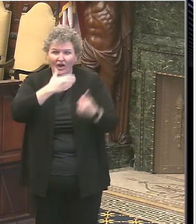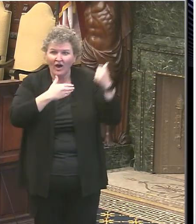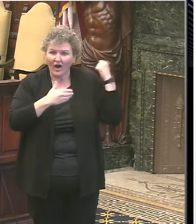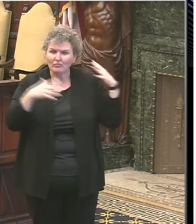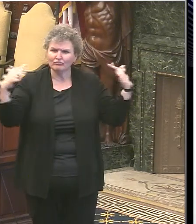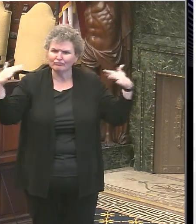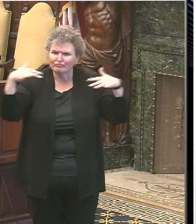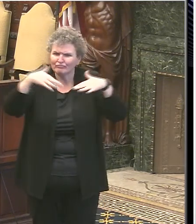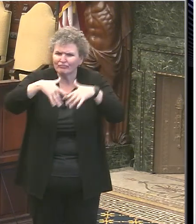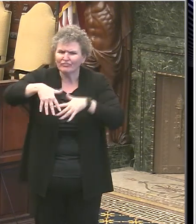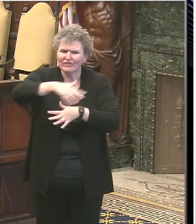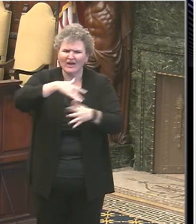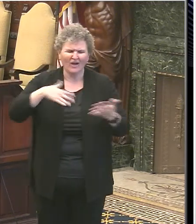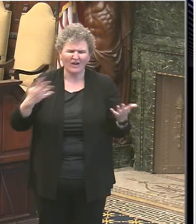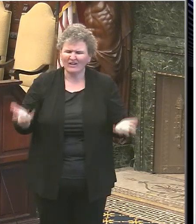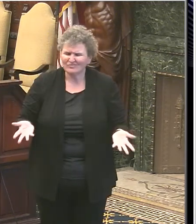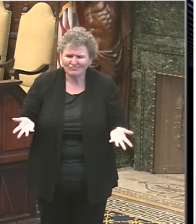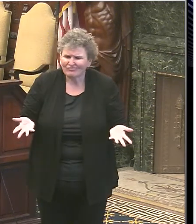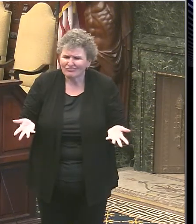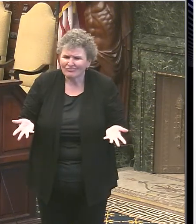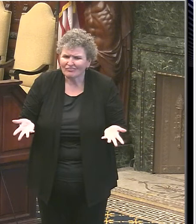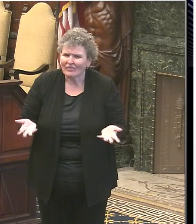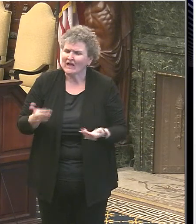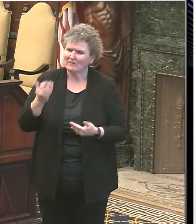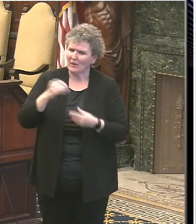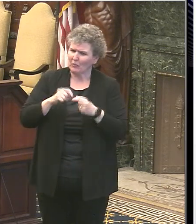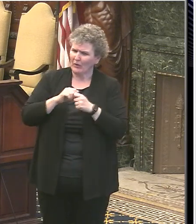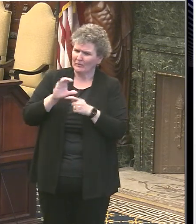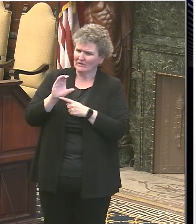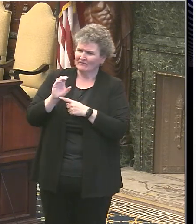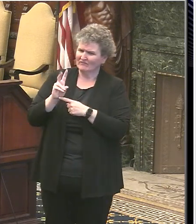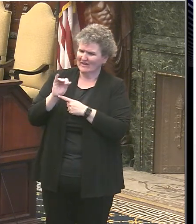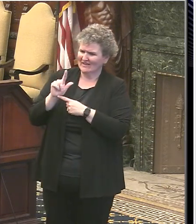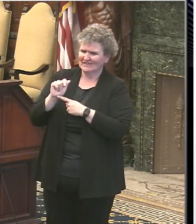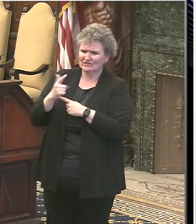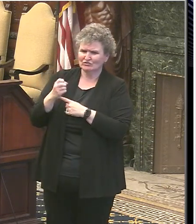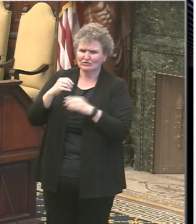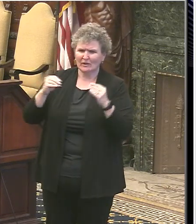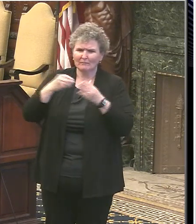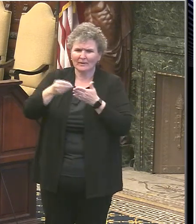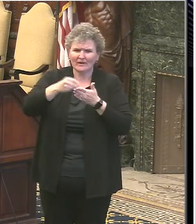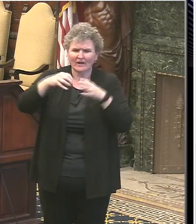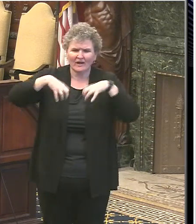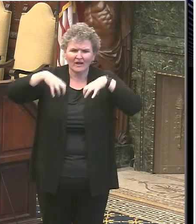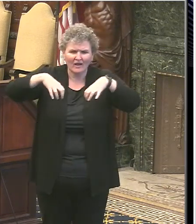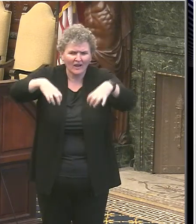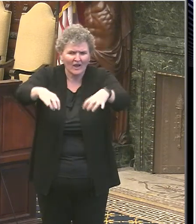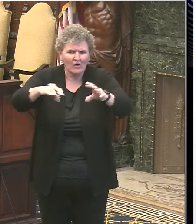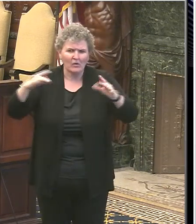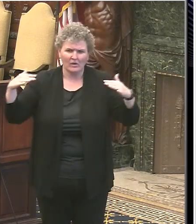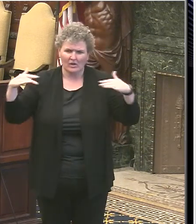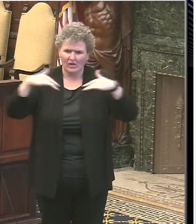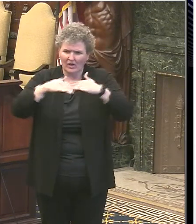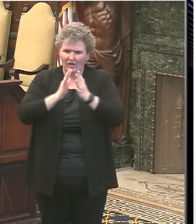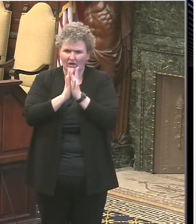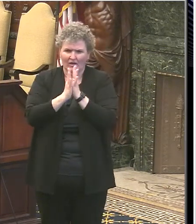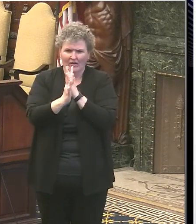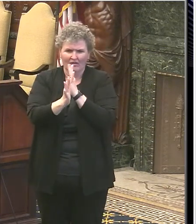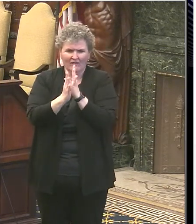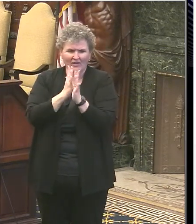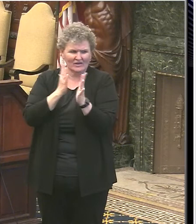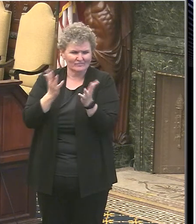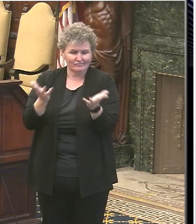together. And then also, how is a Christmas Village different from other catered gatherings that have been restricted?